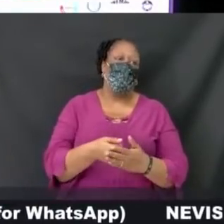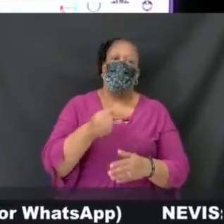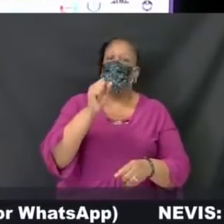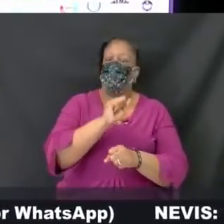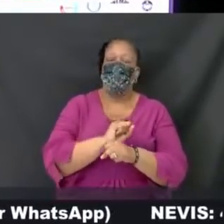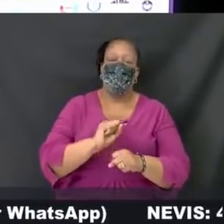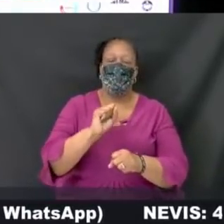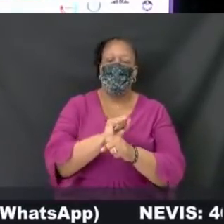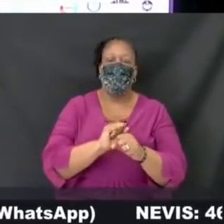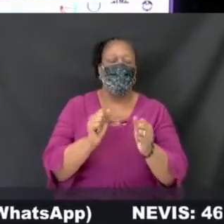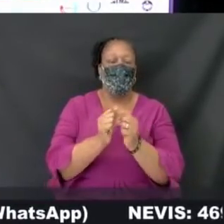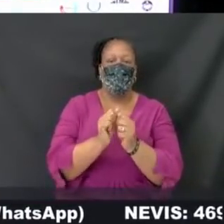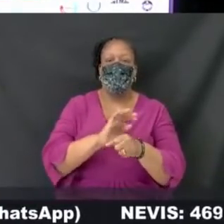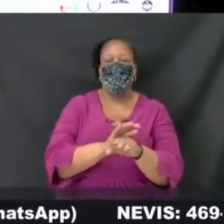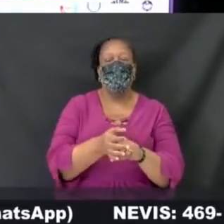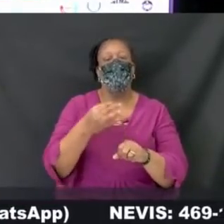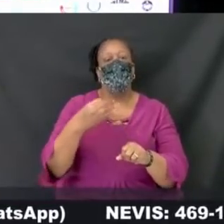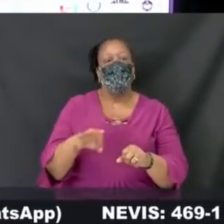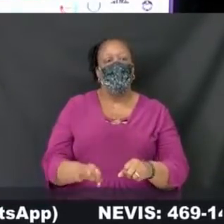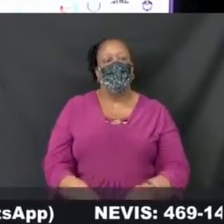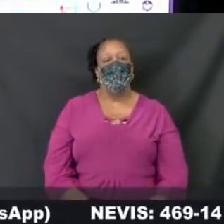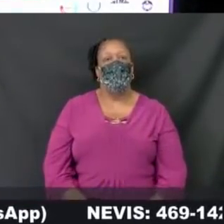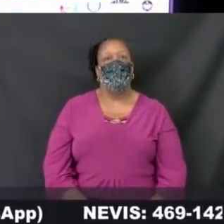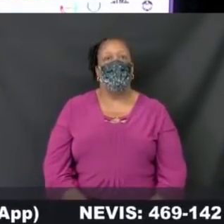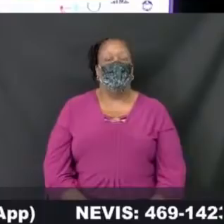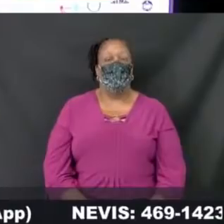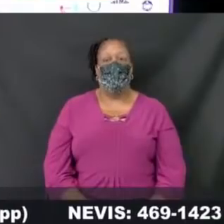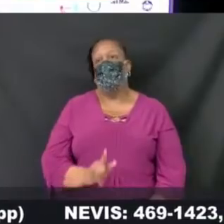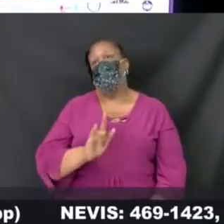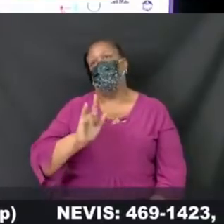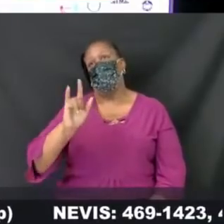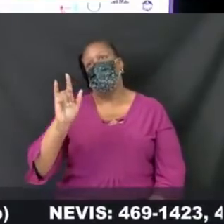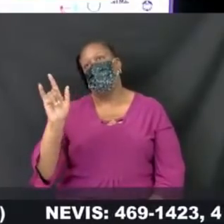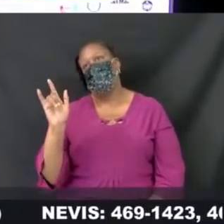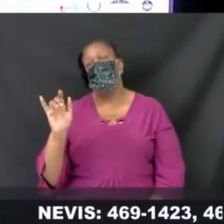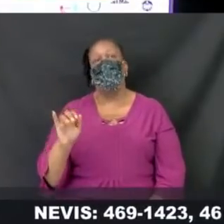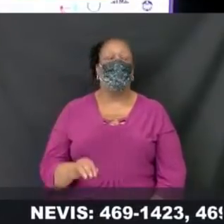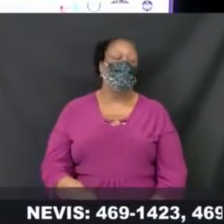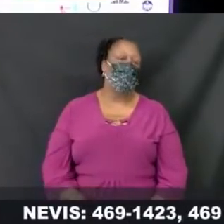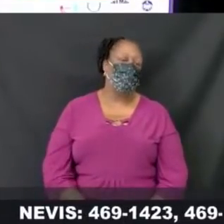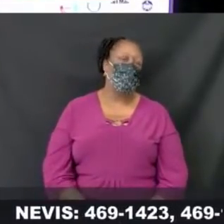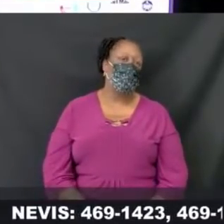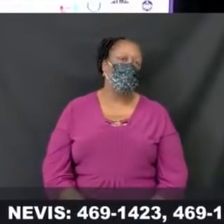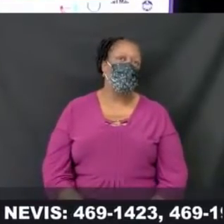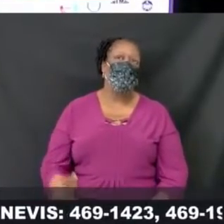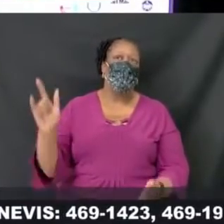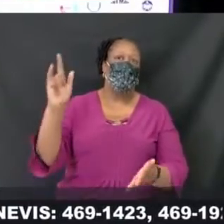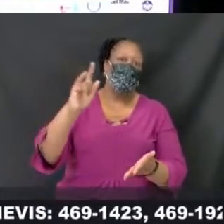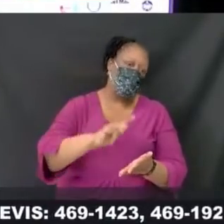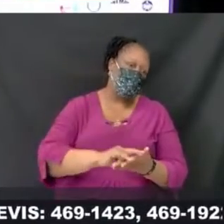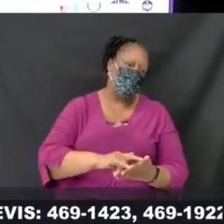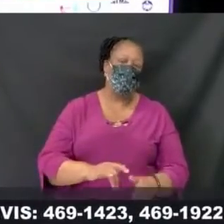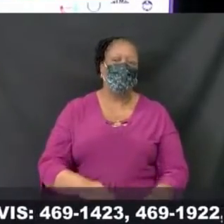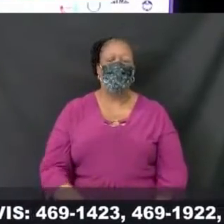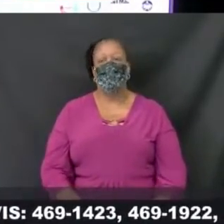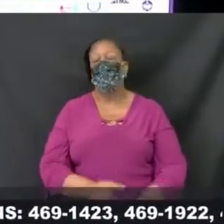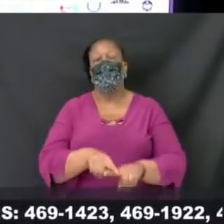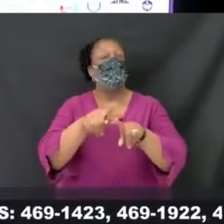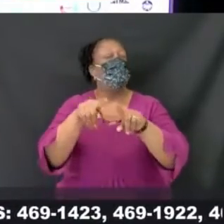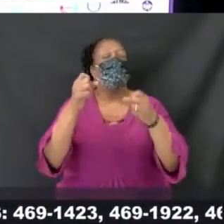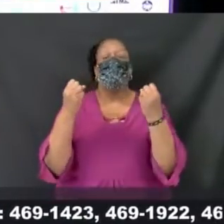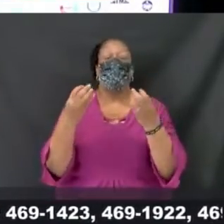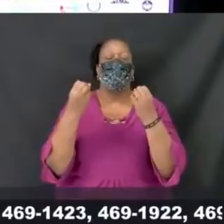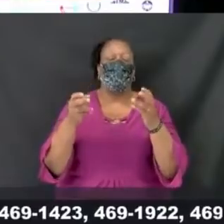online immigration and customs form, the data entry clerks, and so on. There are a lot of people